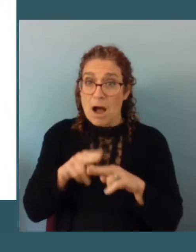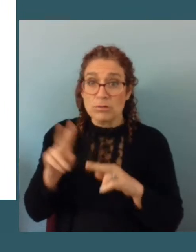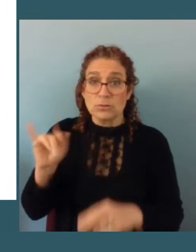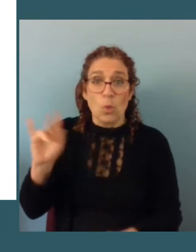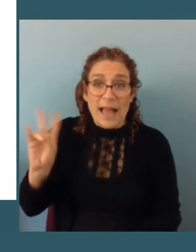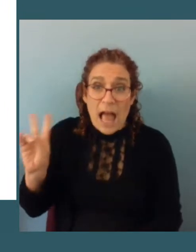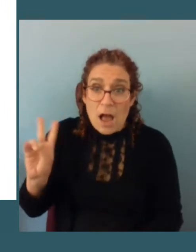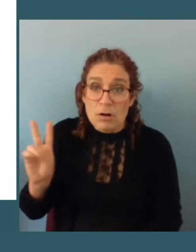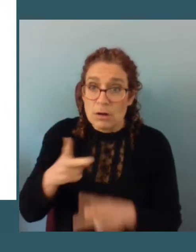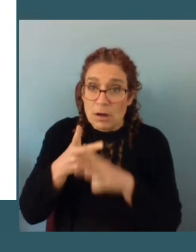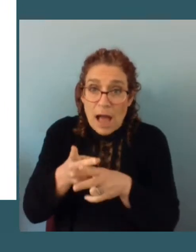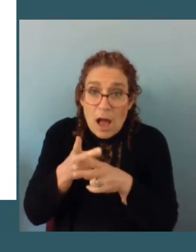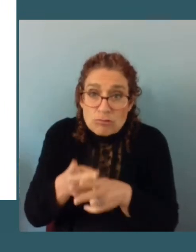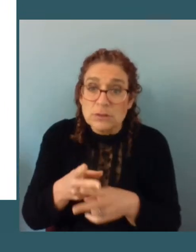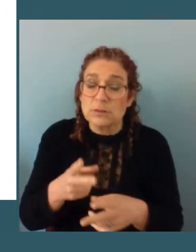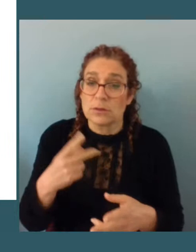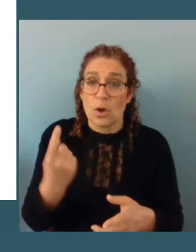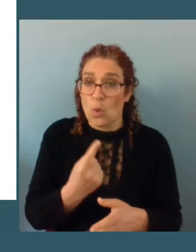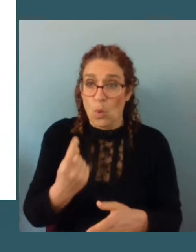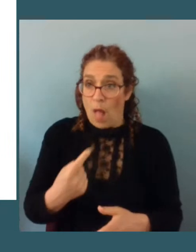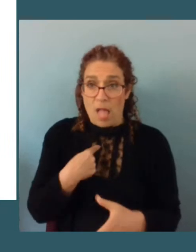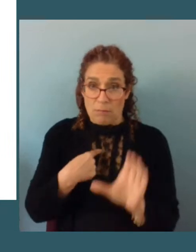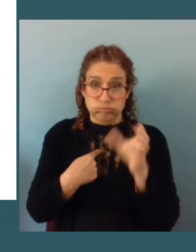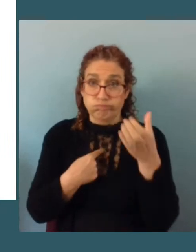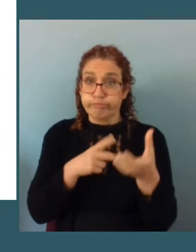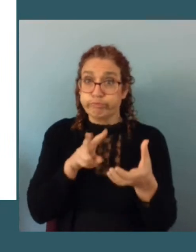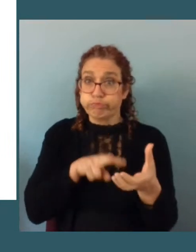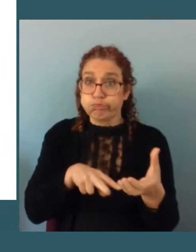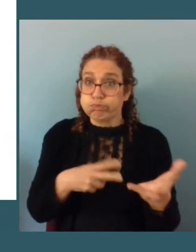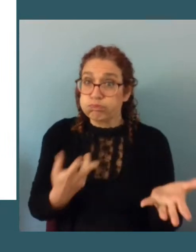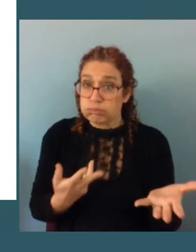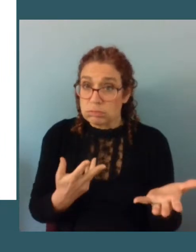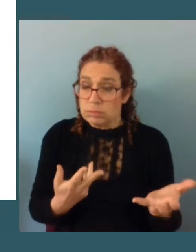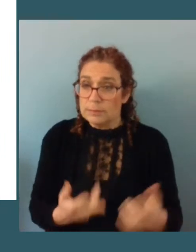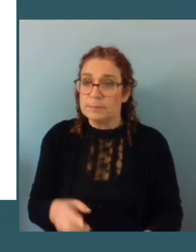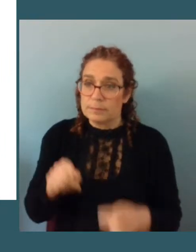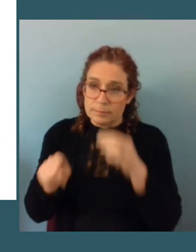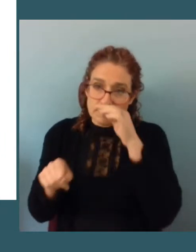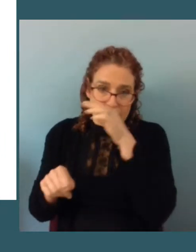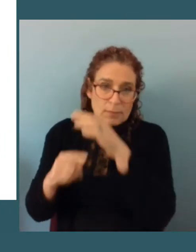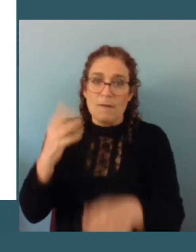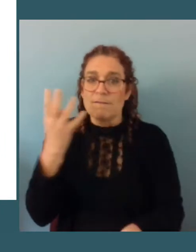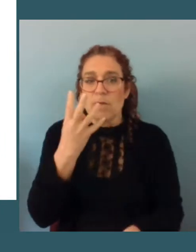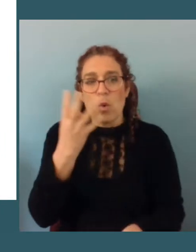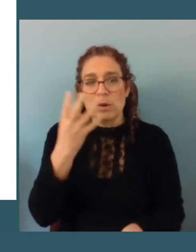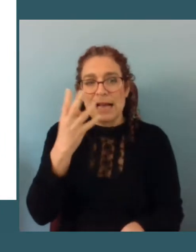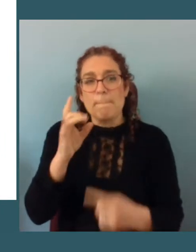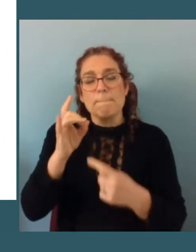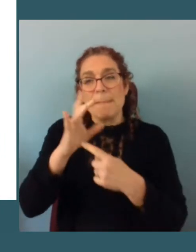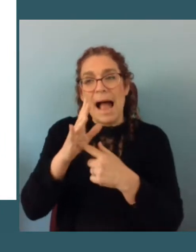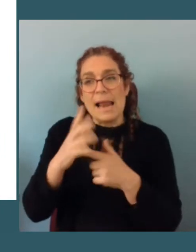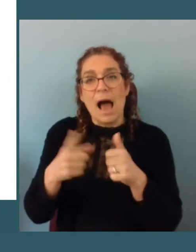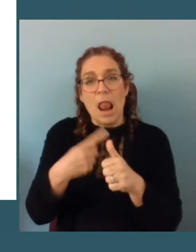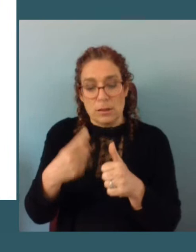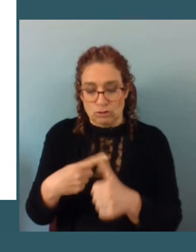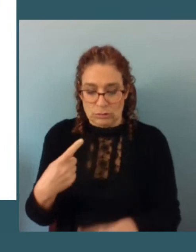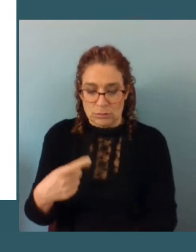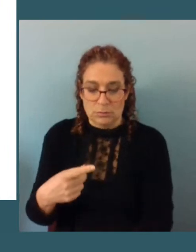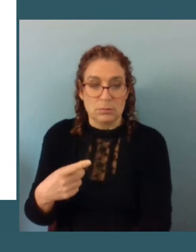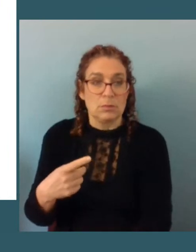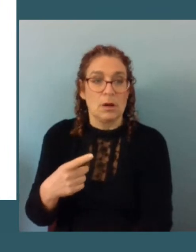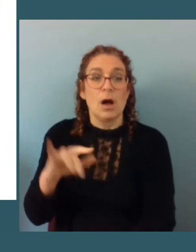is a minefield reading labels. The 14 main allergens, the guidance changed back